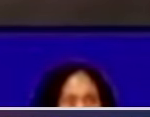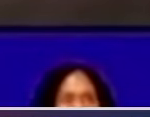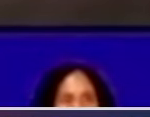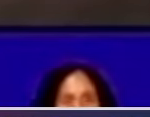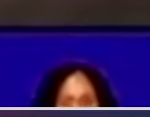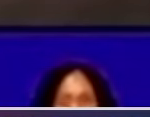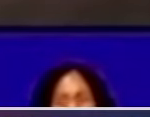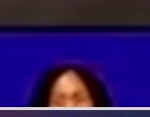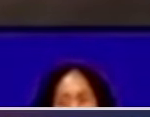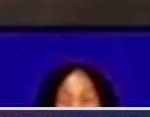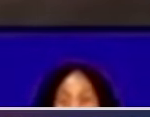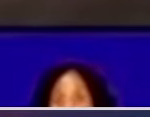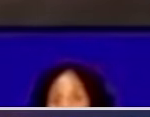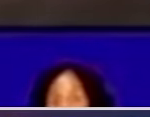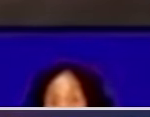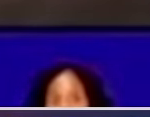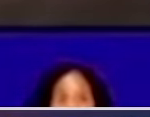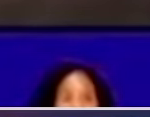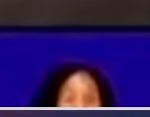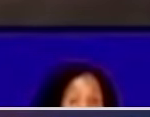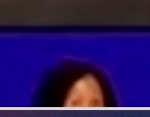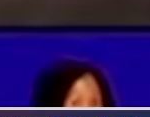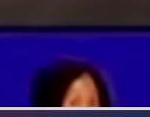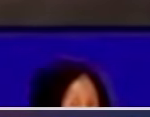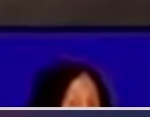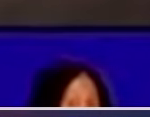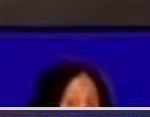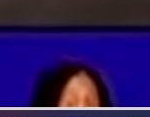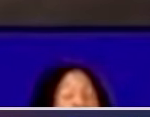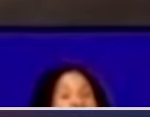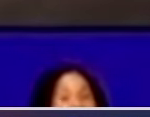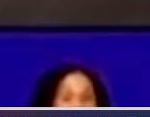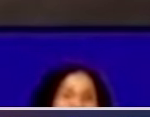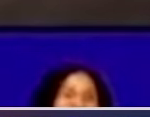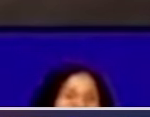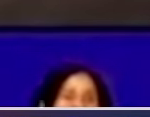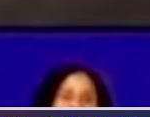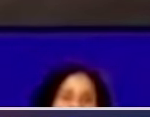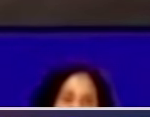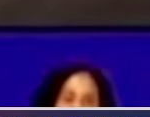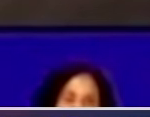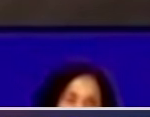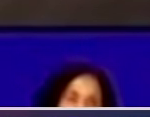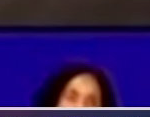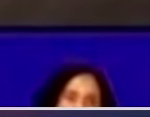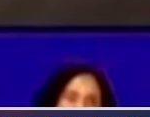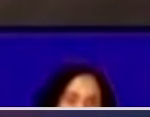talk and not a president of action, we are going to make it easier for you.